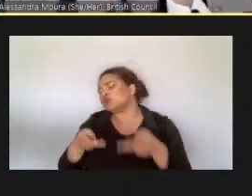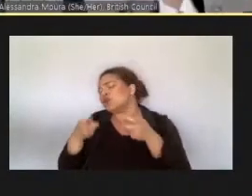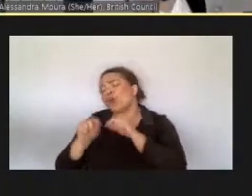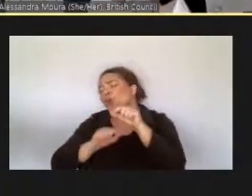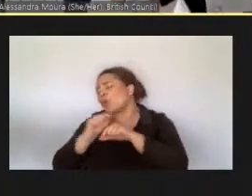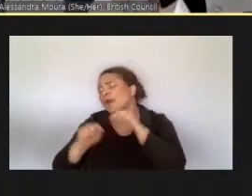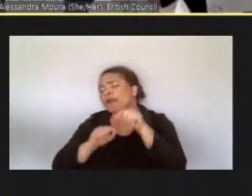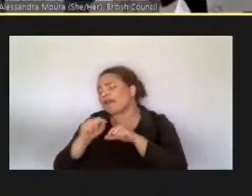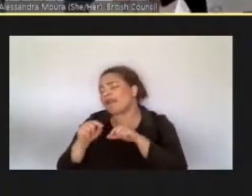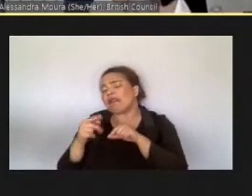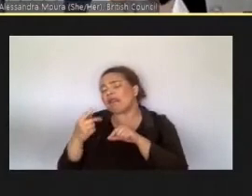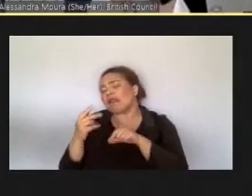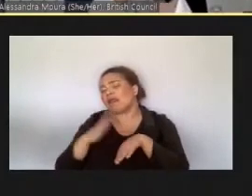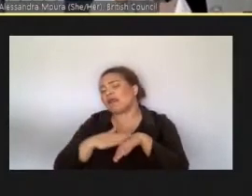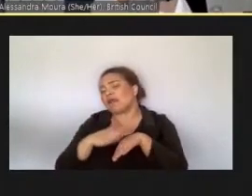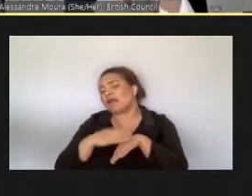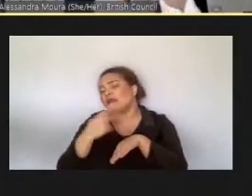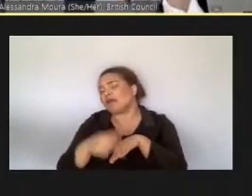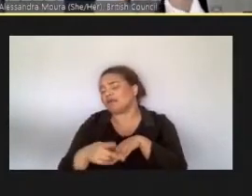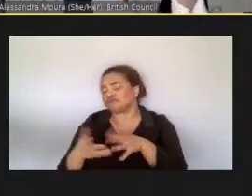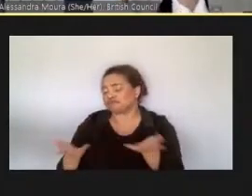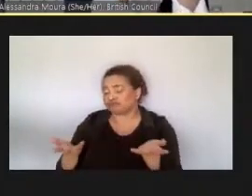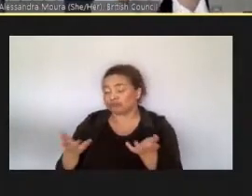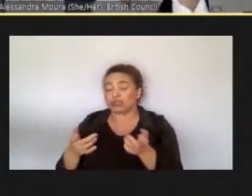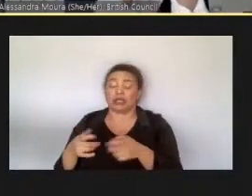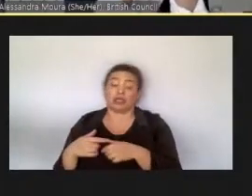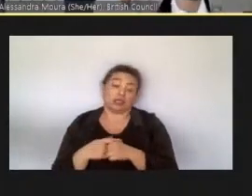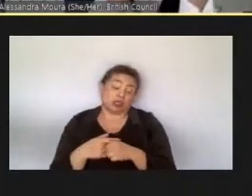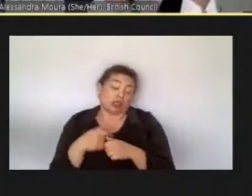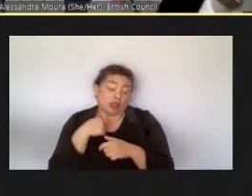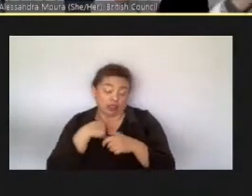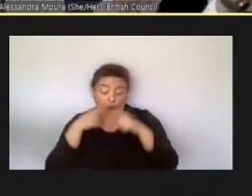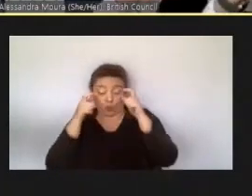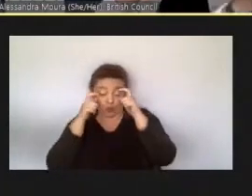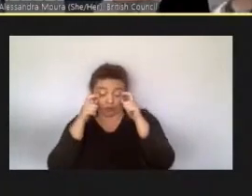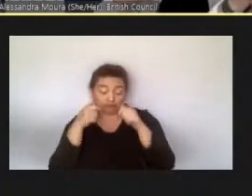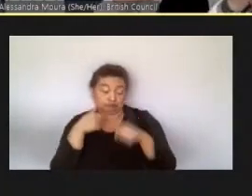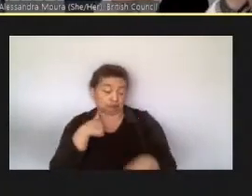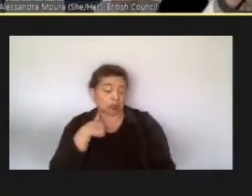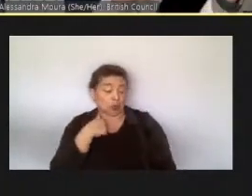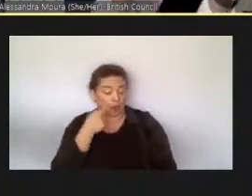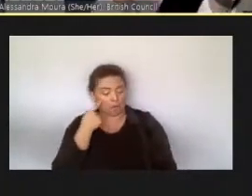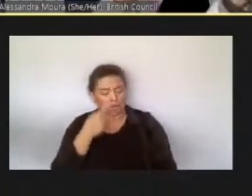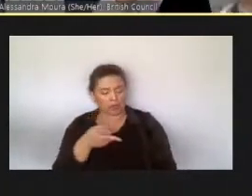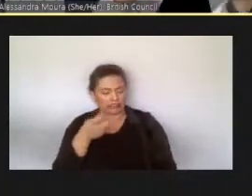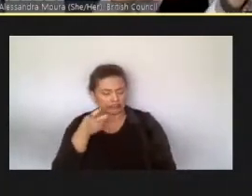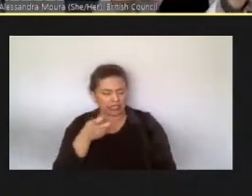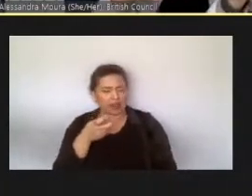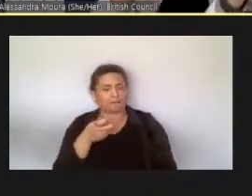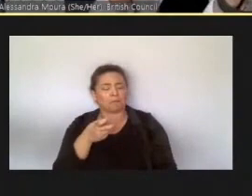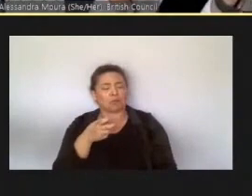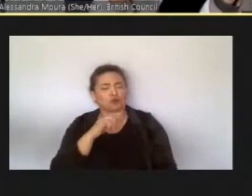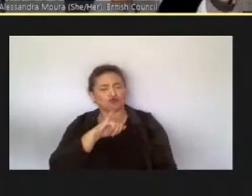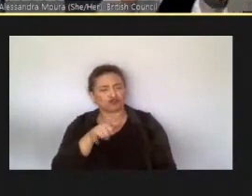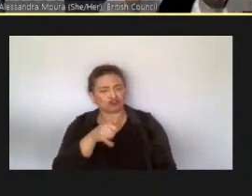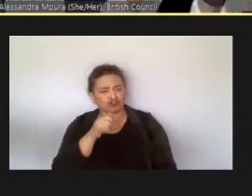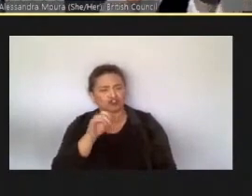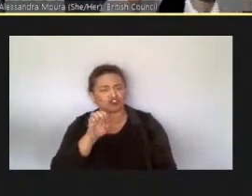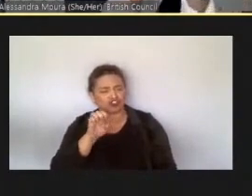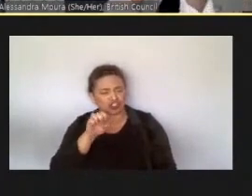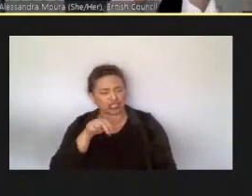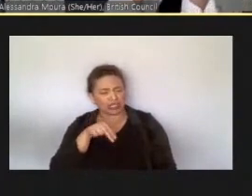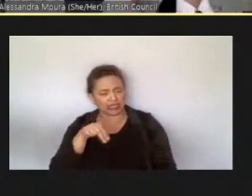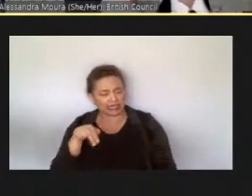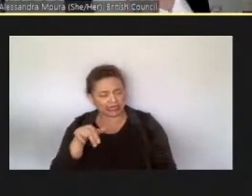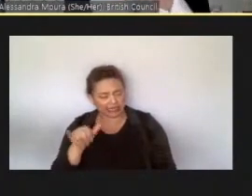which part of that problem that she could have some control on tackling, right?